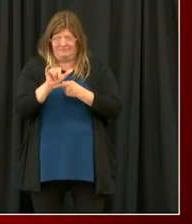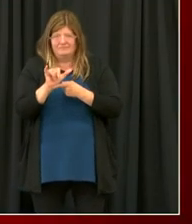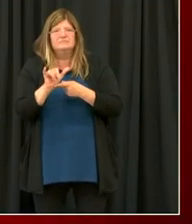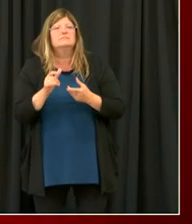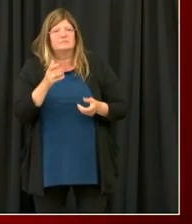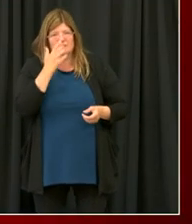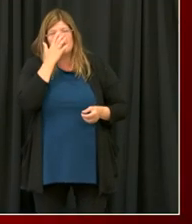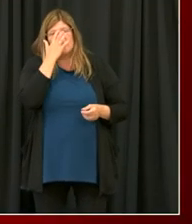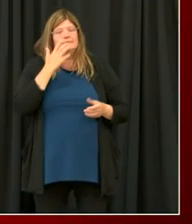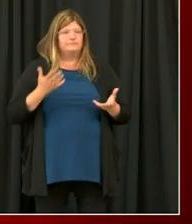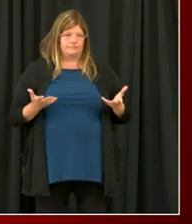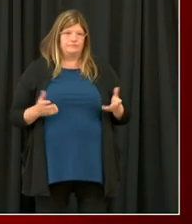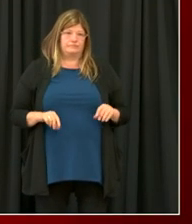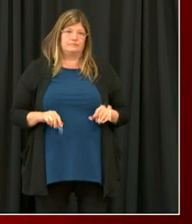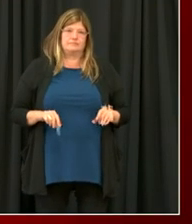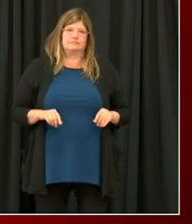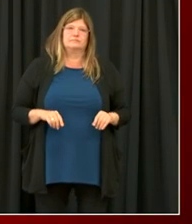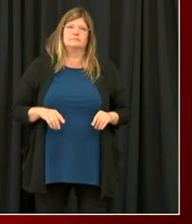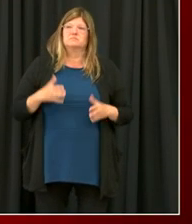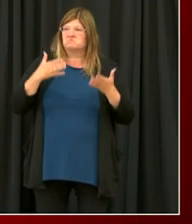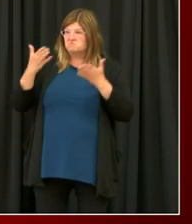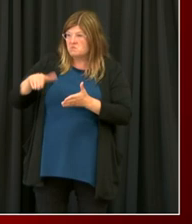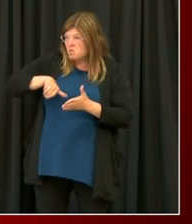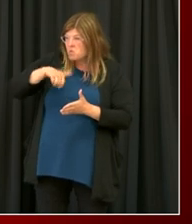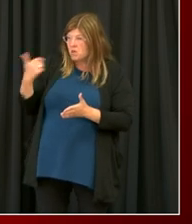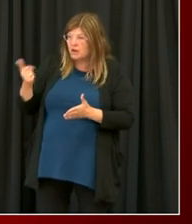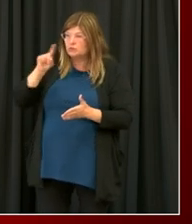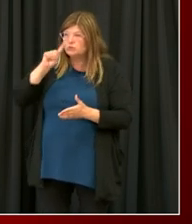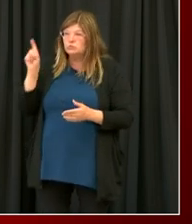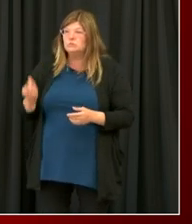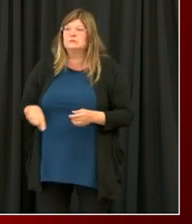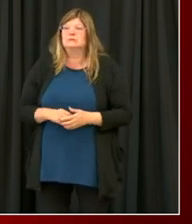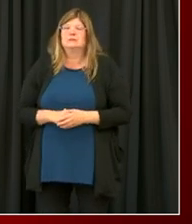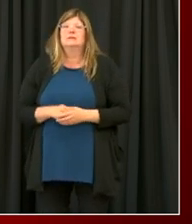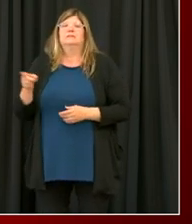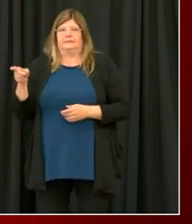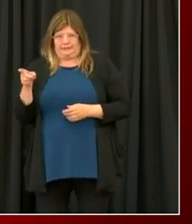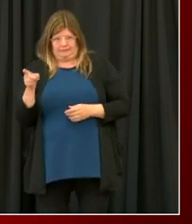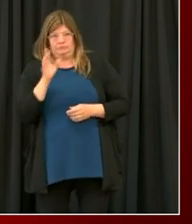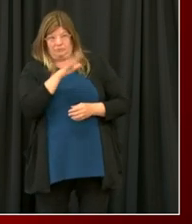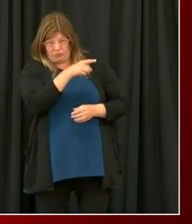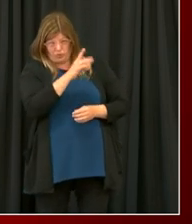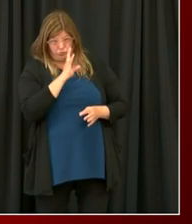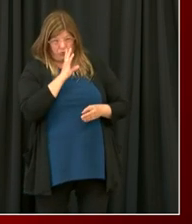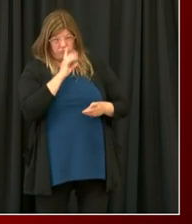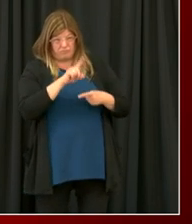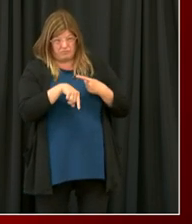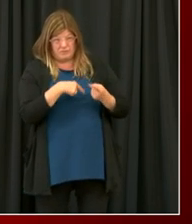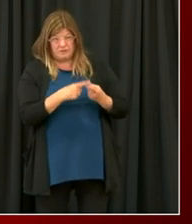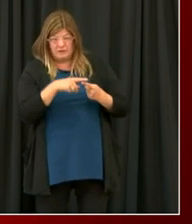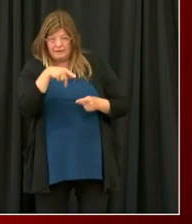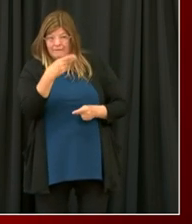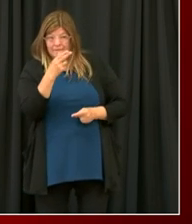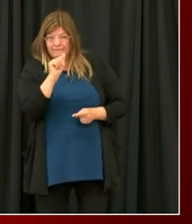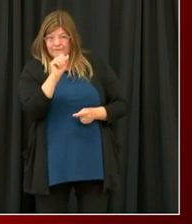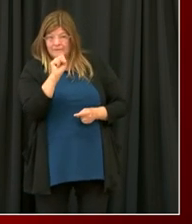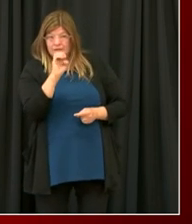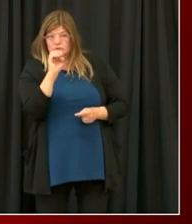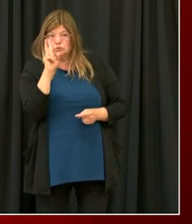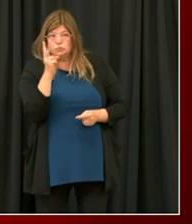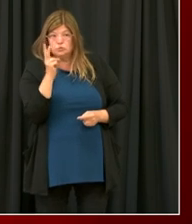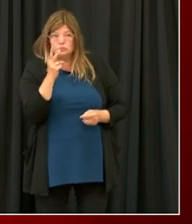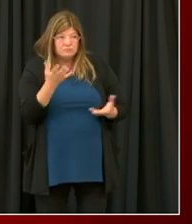Yes, Sam. Yes, Mayor. You were talking about phase 2. So that could come as soon